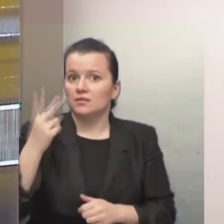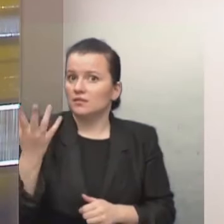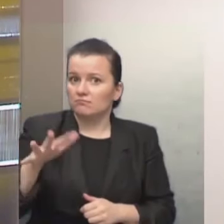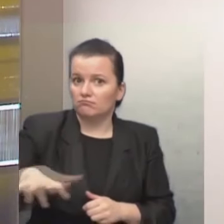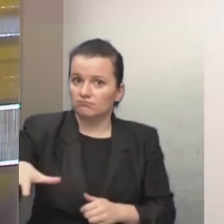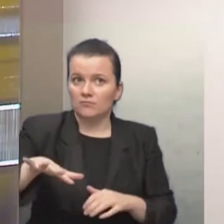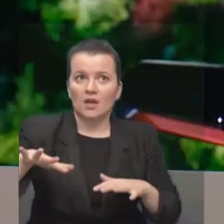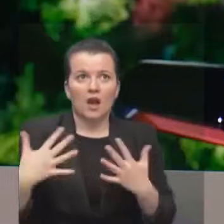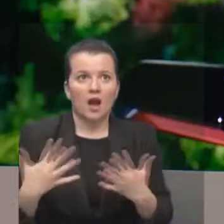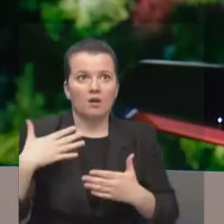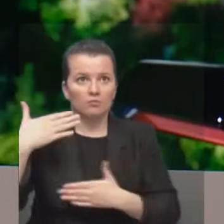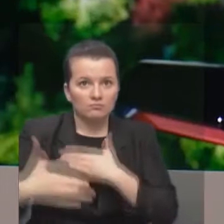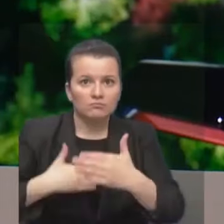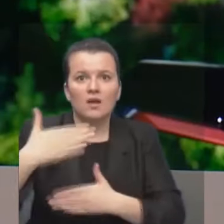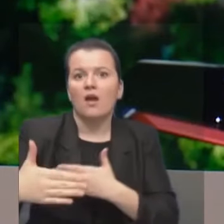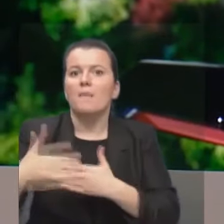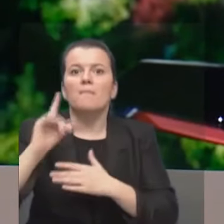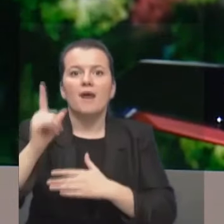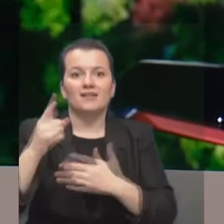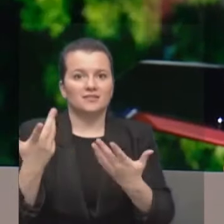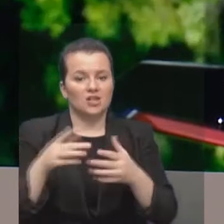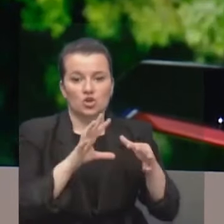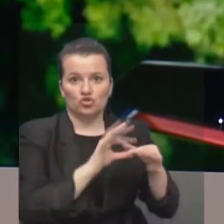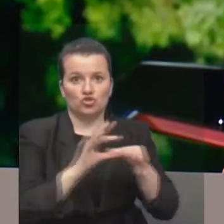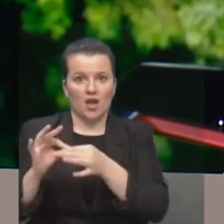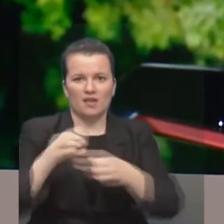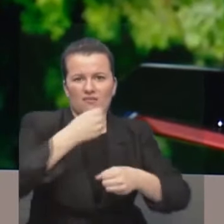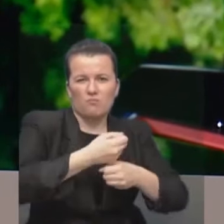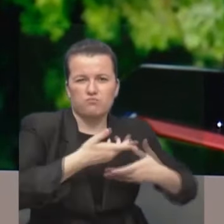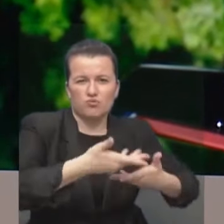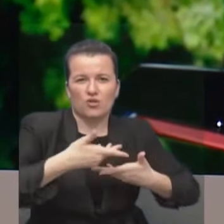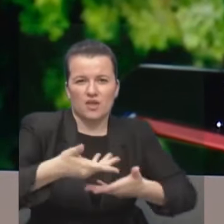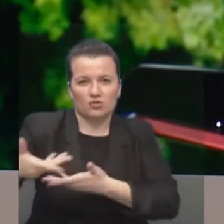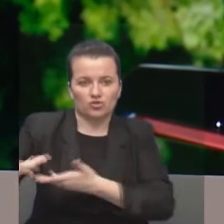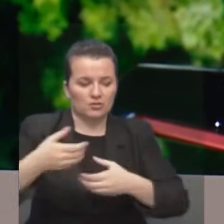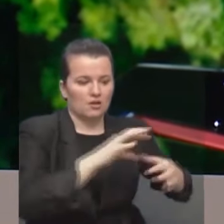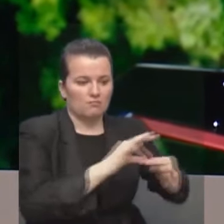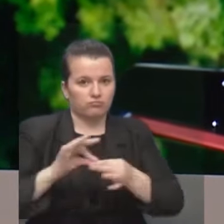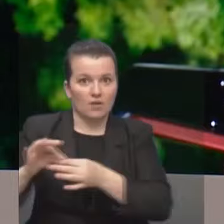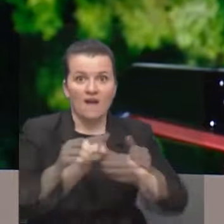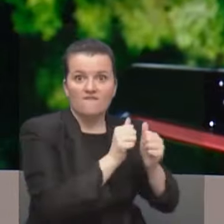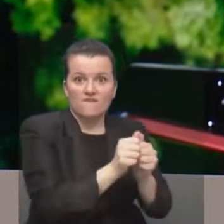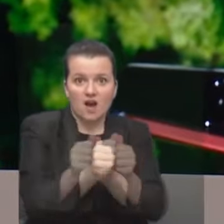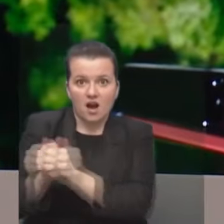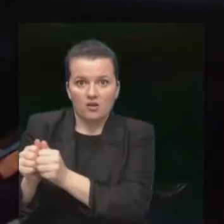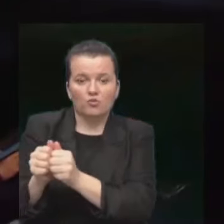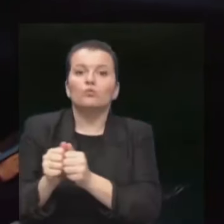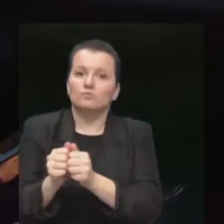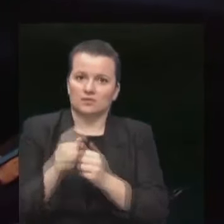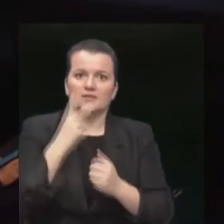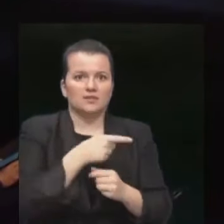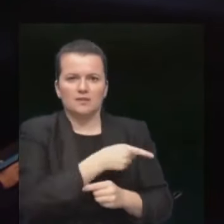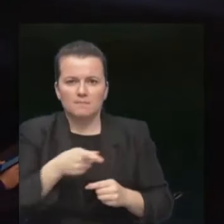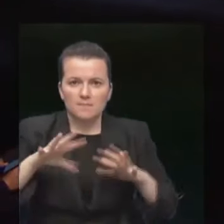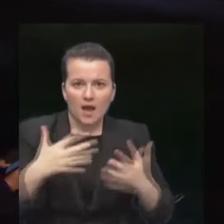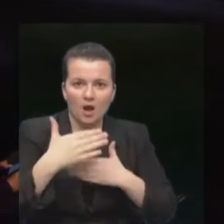up the value chain. And as Renault accounts for, well, 30% of this industry, and indeed